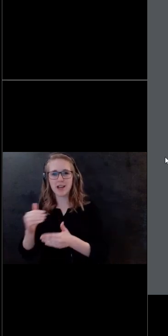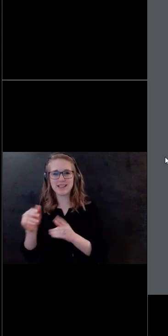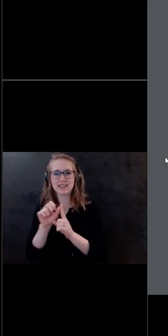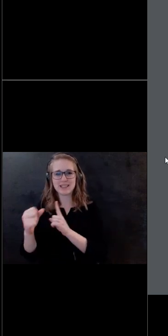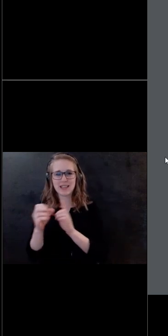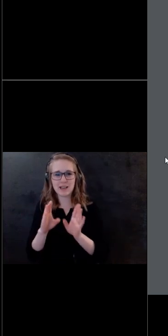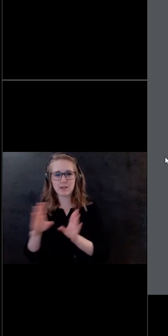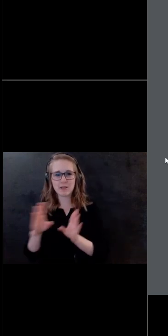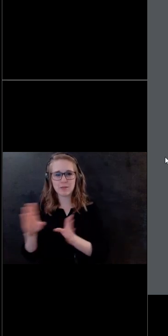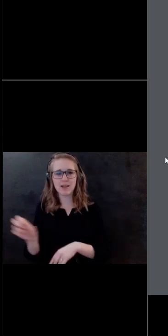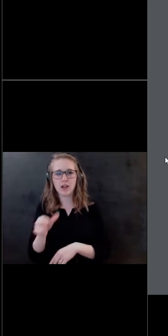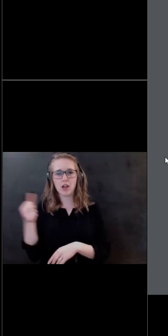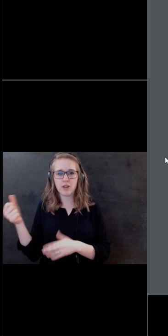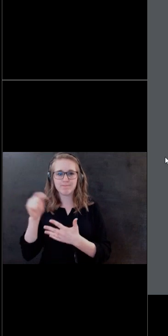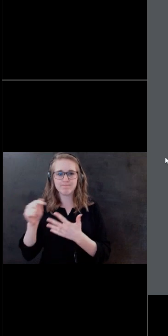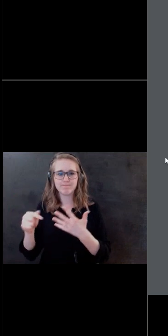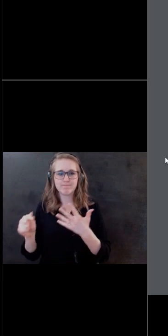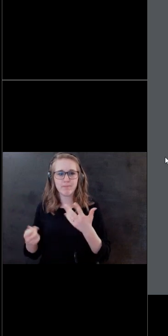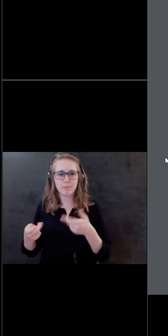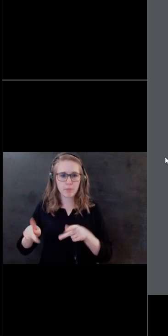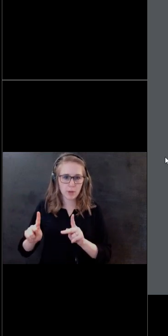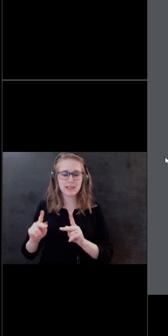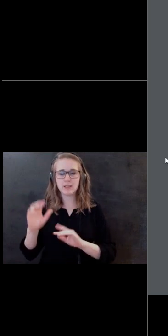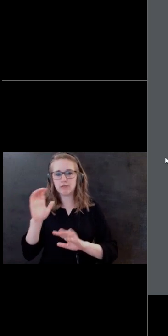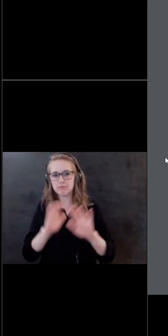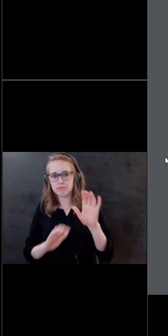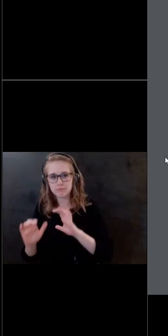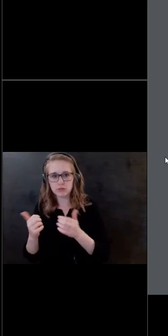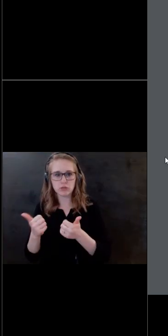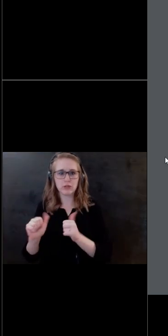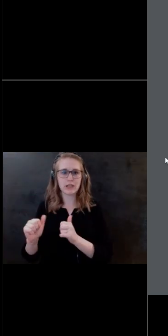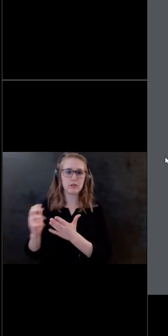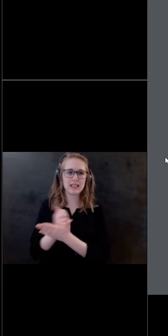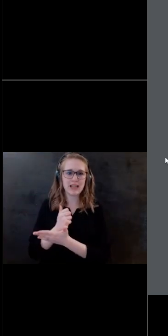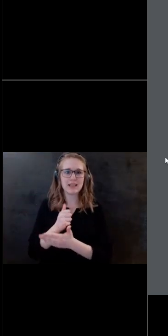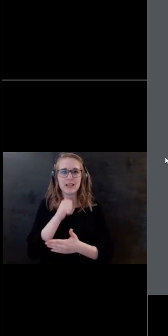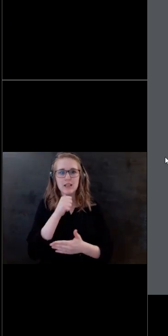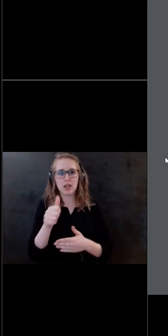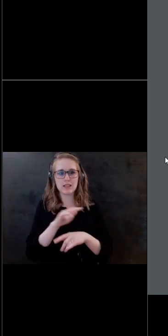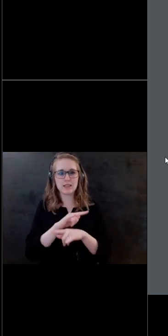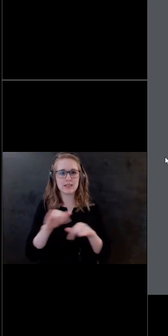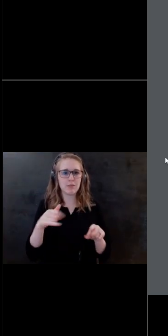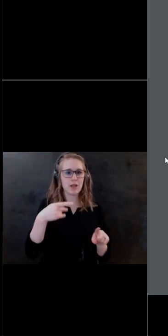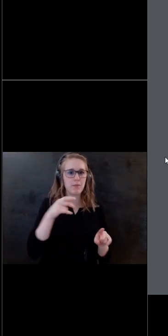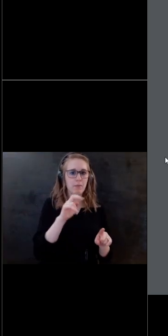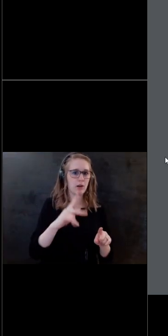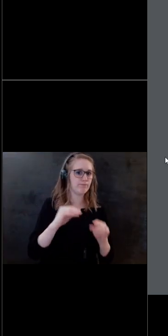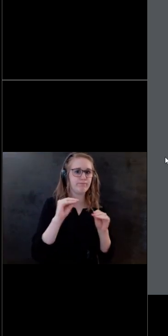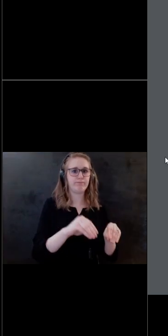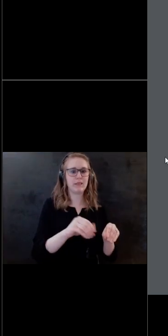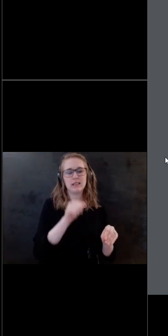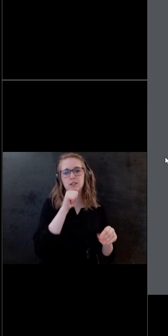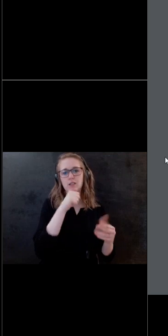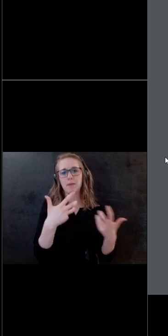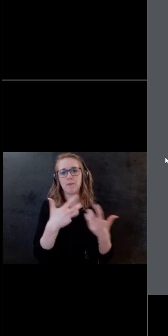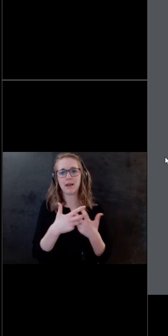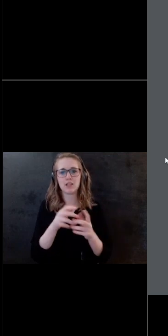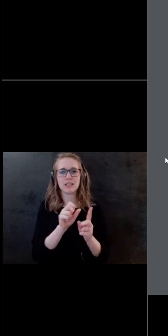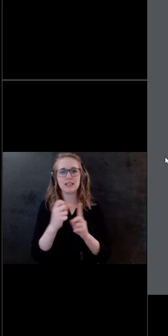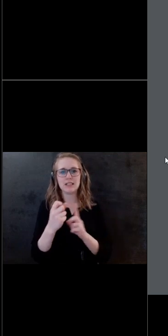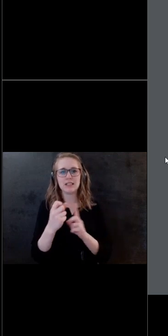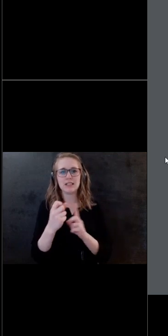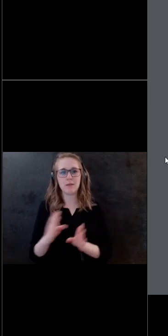other whatever other permits they are seeking, that they not be constructing a park that I believe would not match the site plan that will be